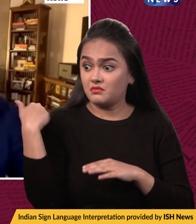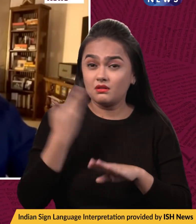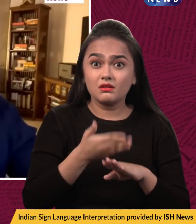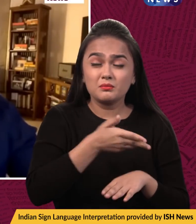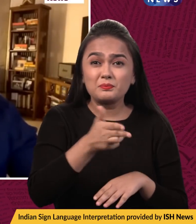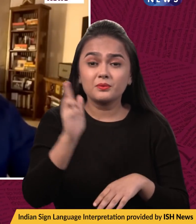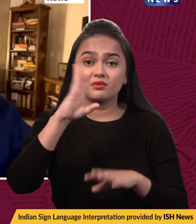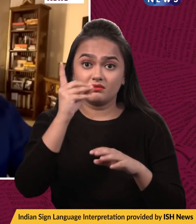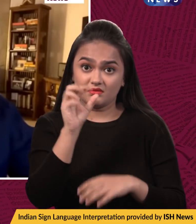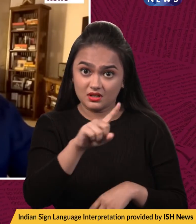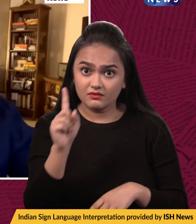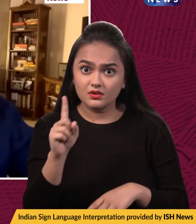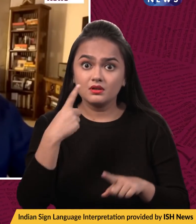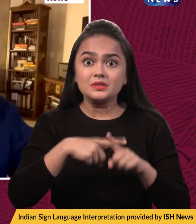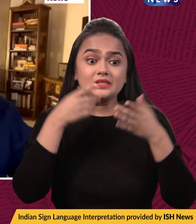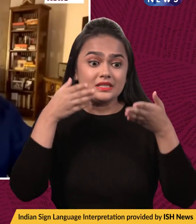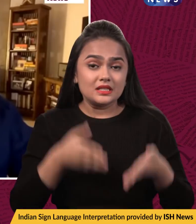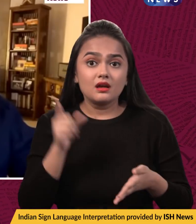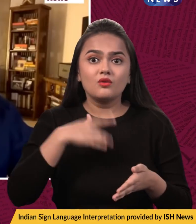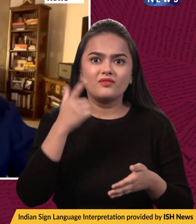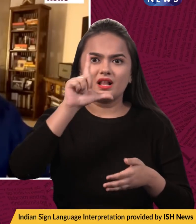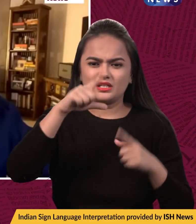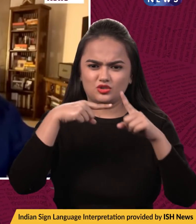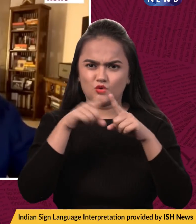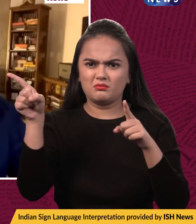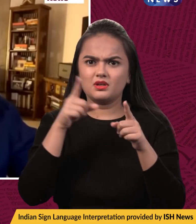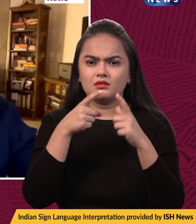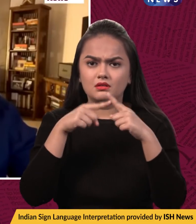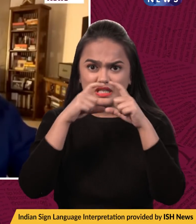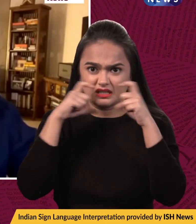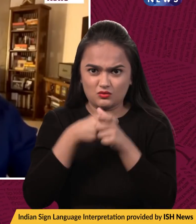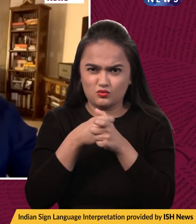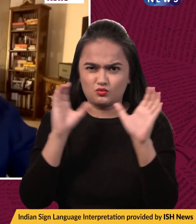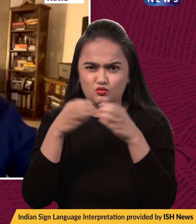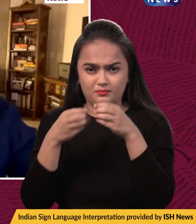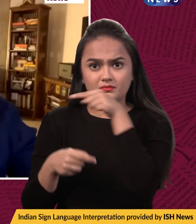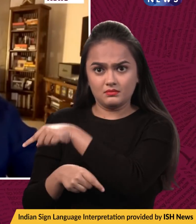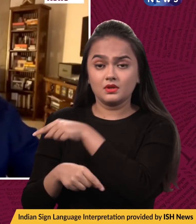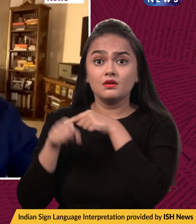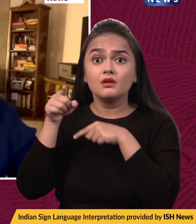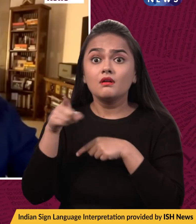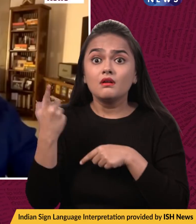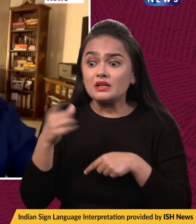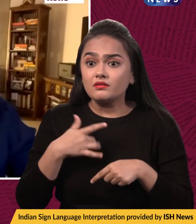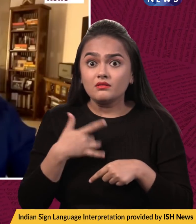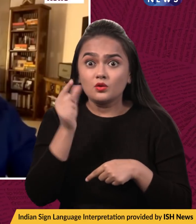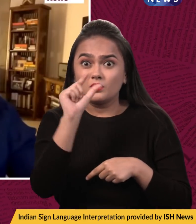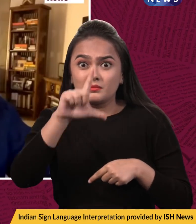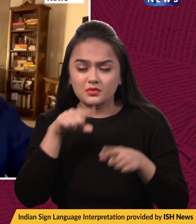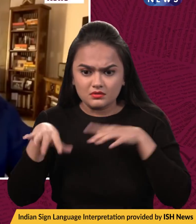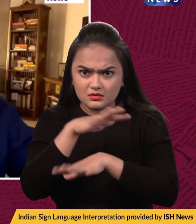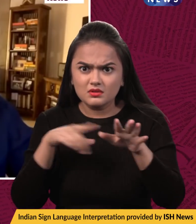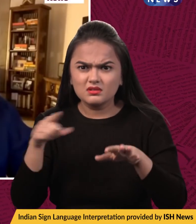month. The frontal outfit of the Lashkar-e-Toiba, a terror group called the United Liberation Front,